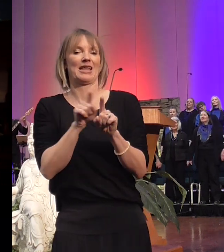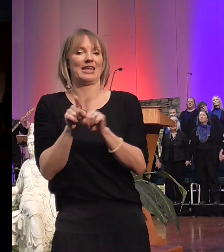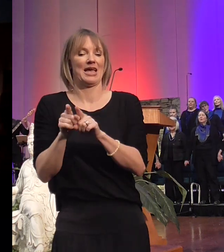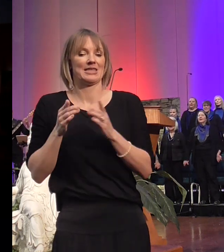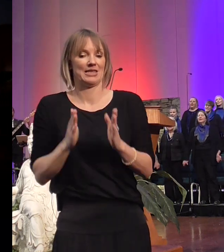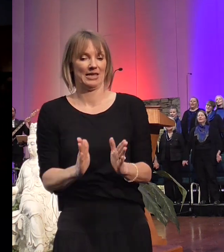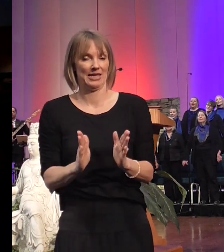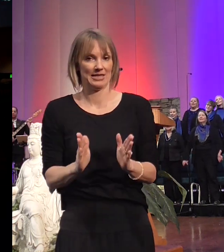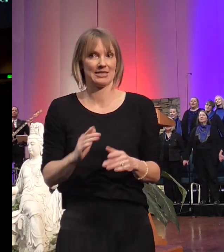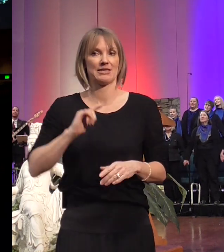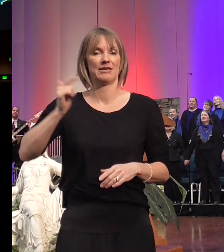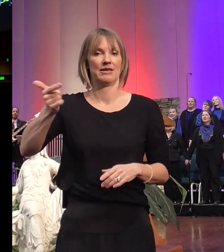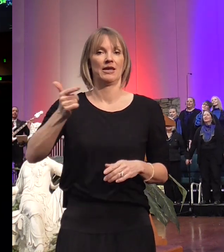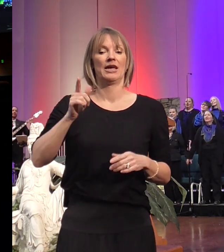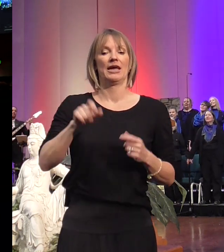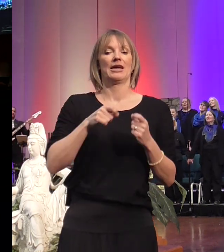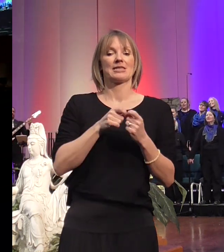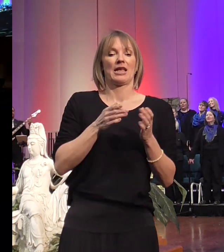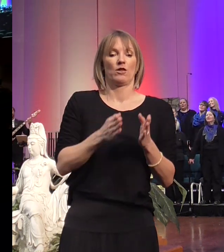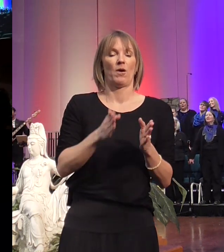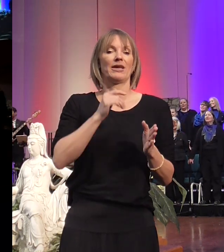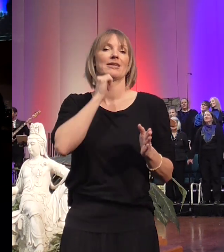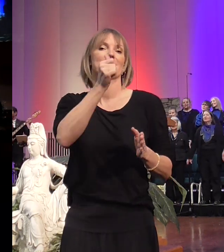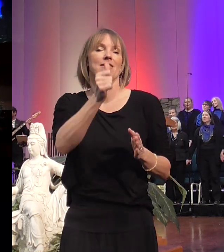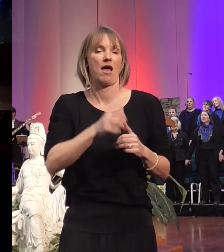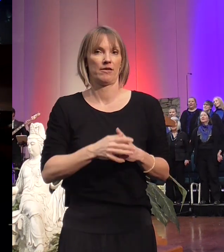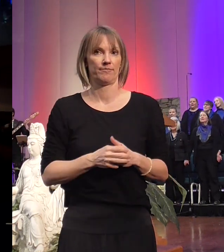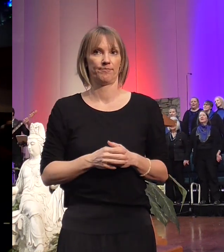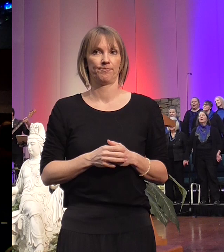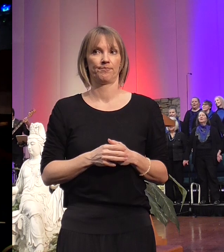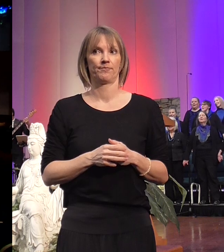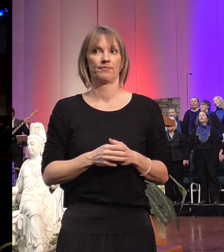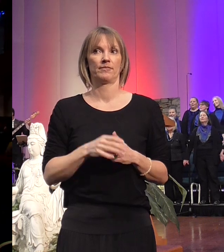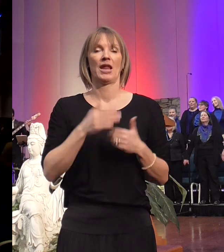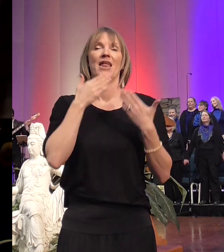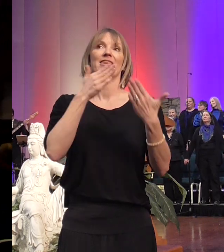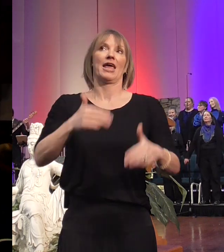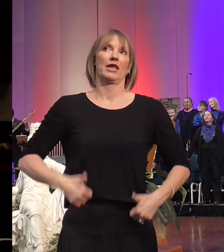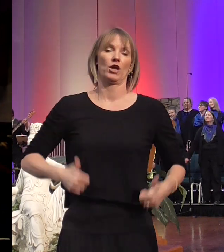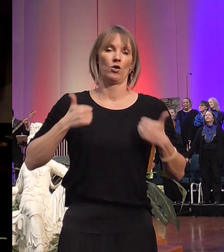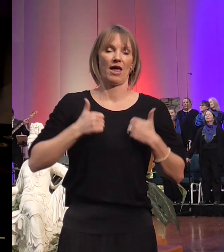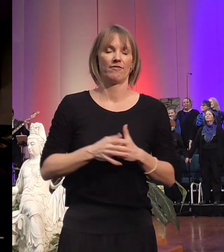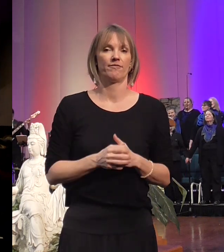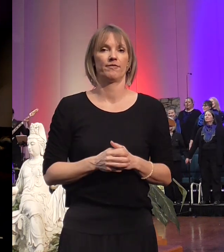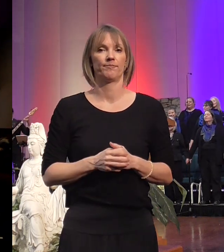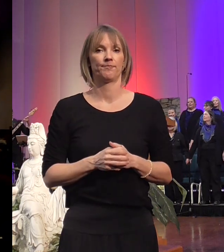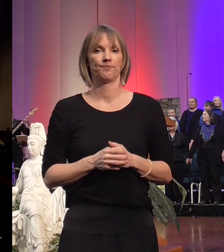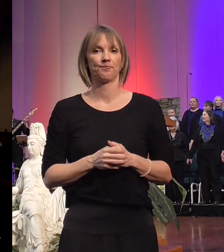is, and just the way that it is not. Thank you, life.